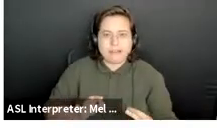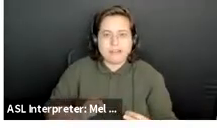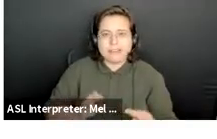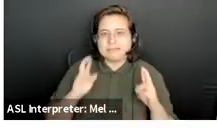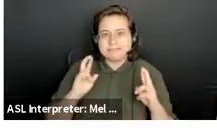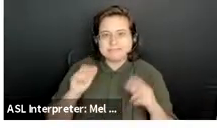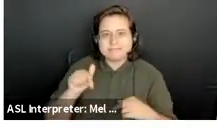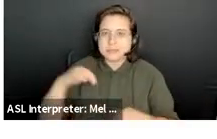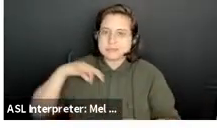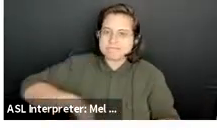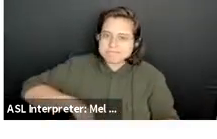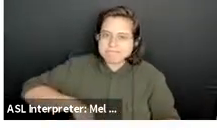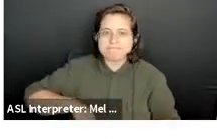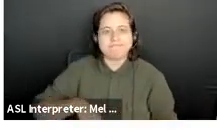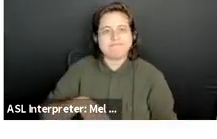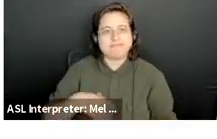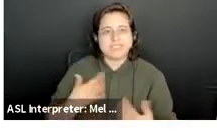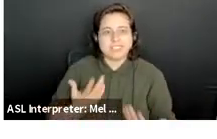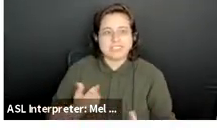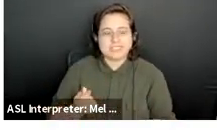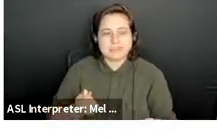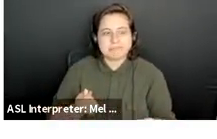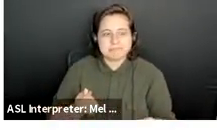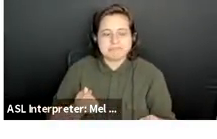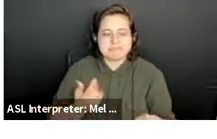this was valuable for you, and we